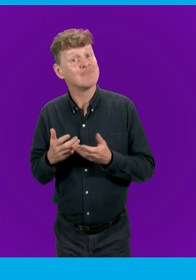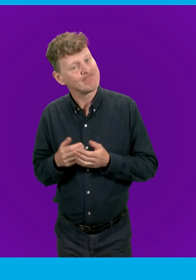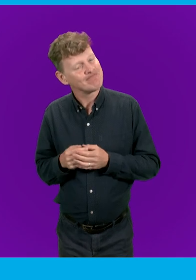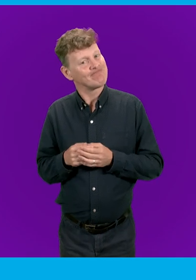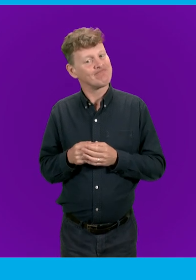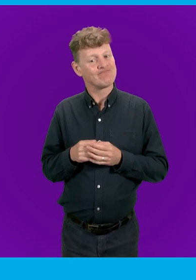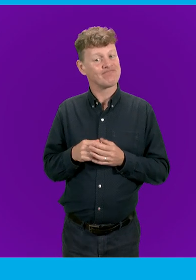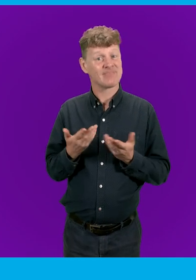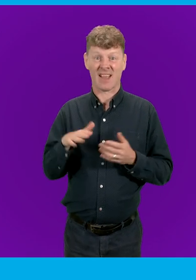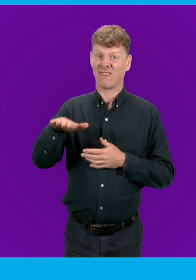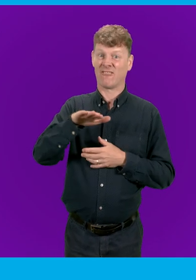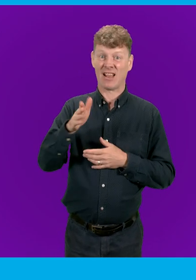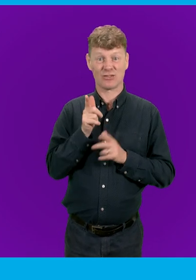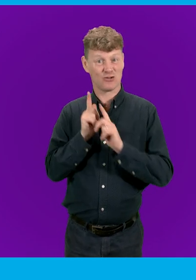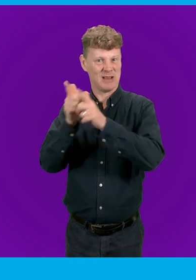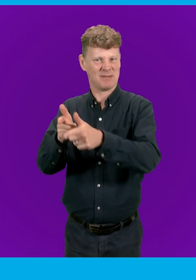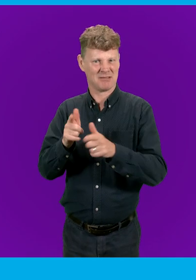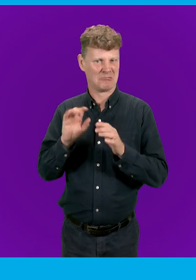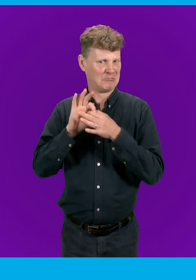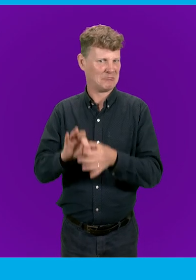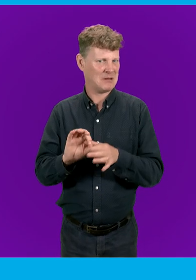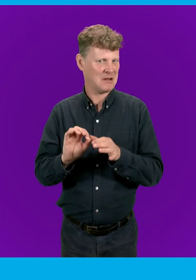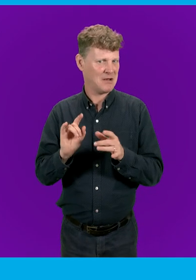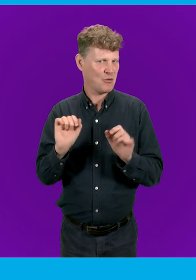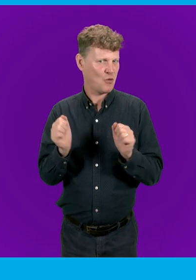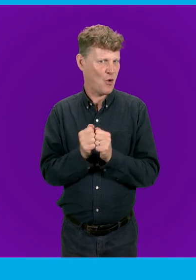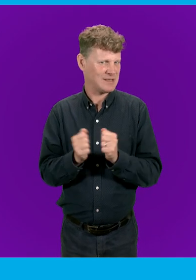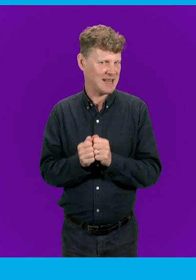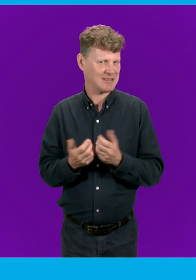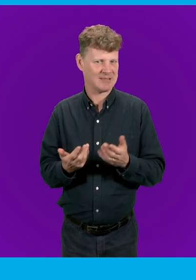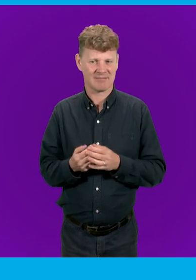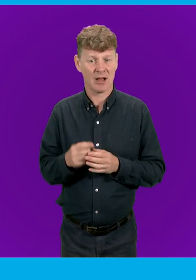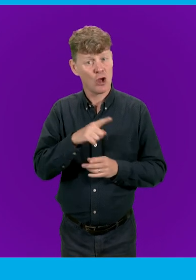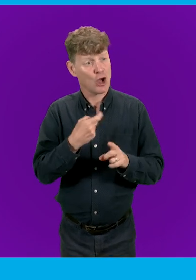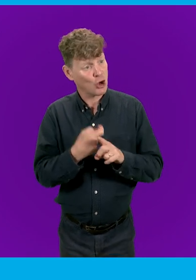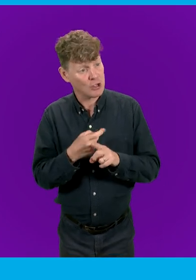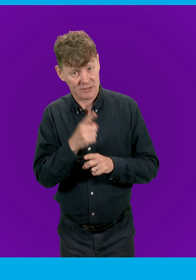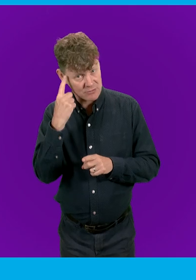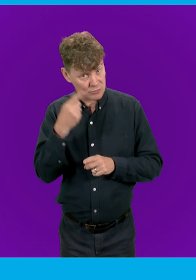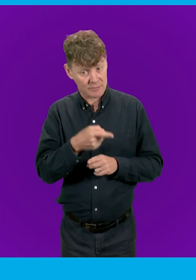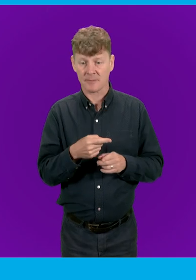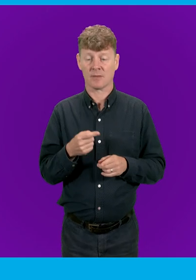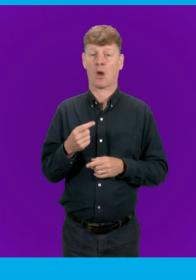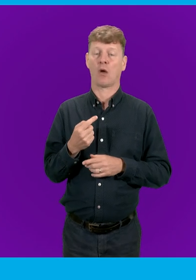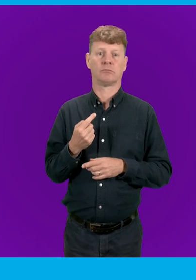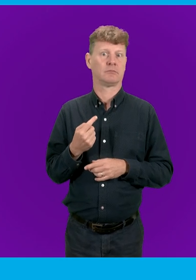trips on consent outside of school. Any thoughts on that one, Kristen? Yeah, I mean, I completely